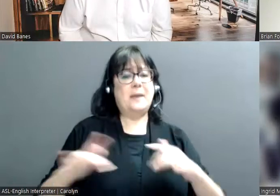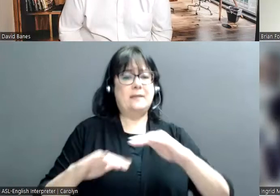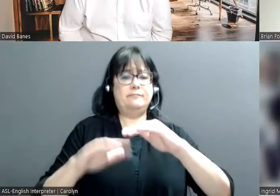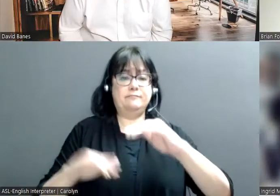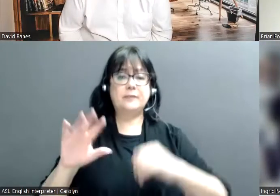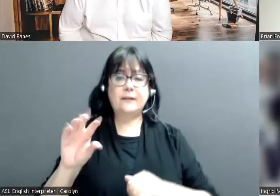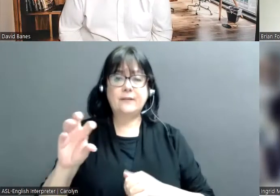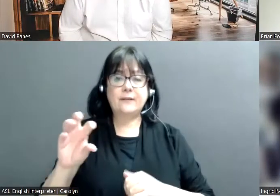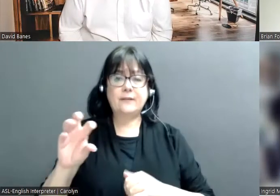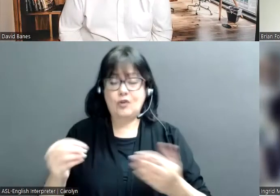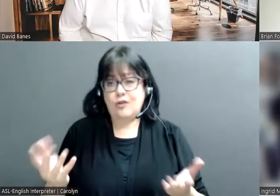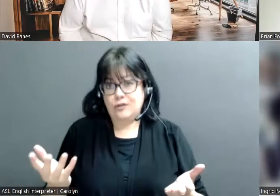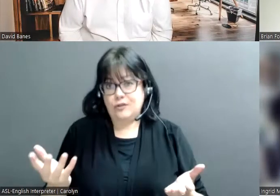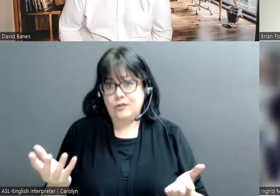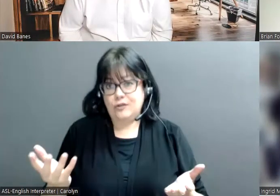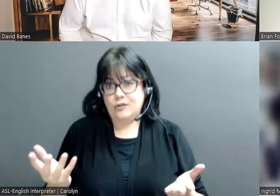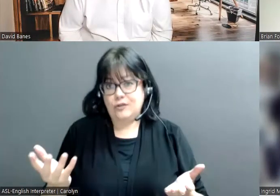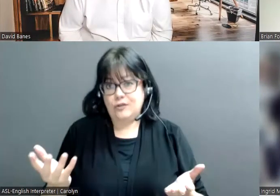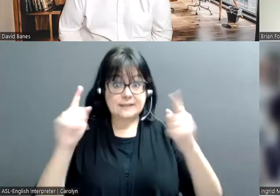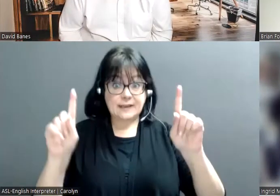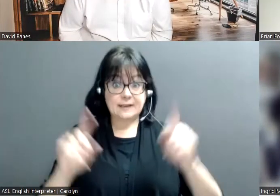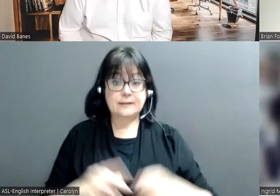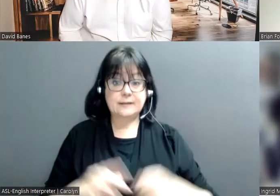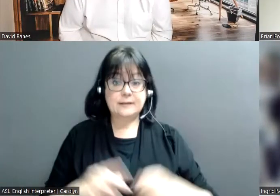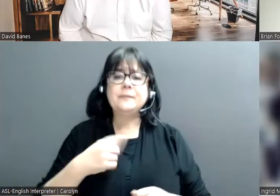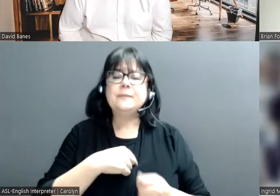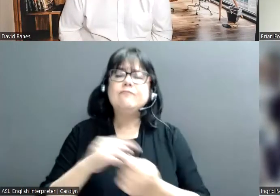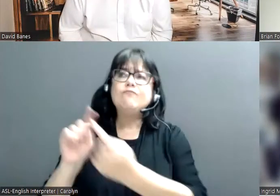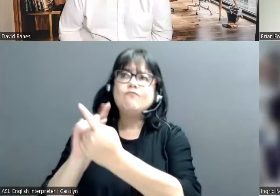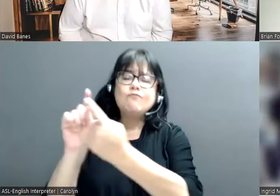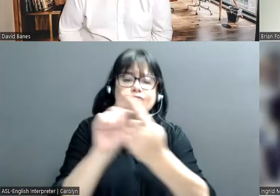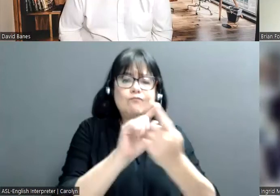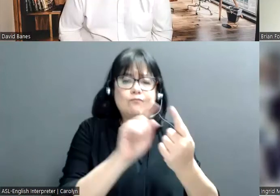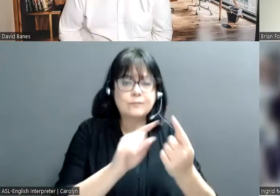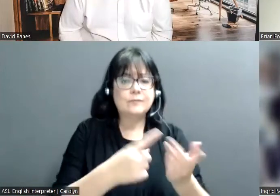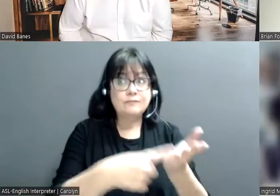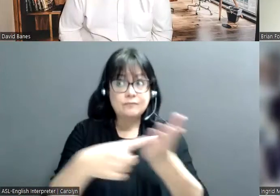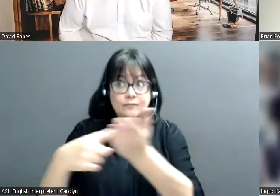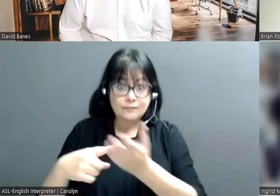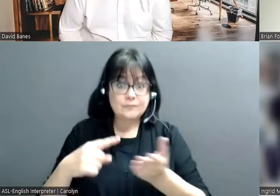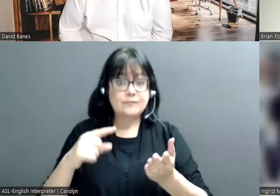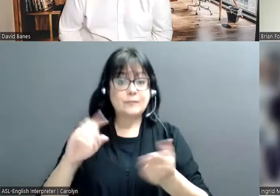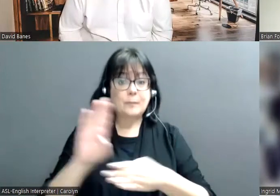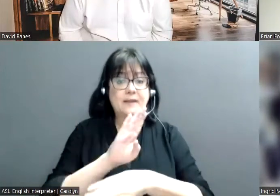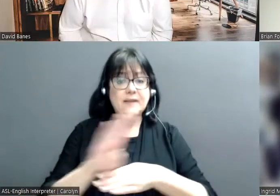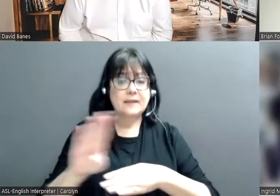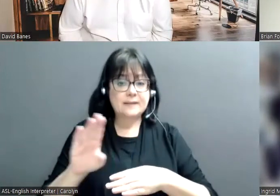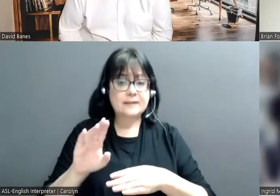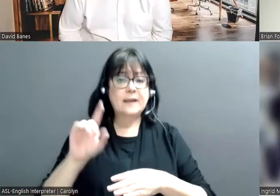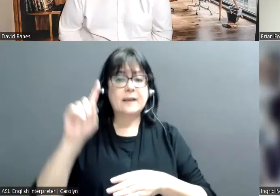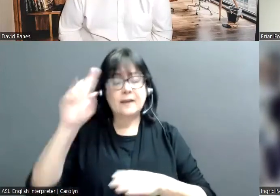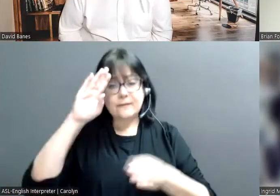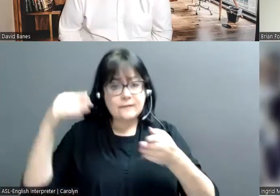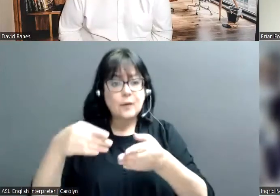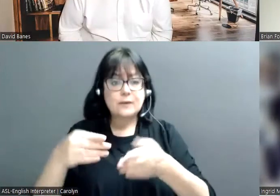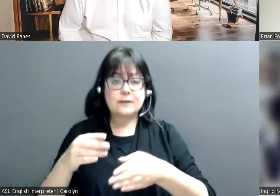data. But I think if we start having conversations with businesses that bring them back to the operational systems,